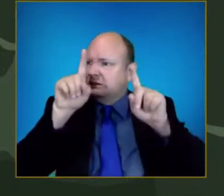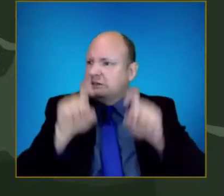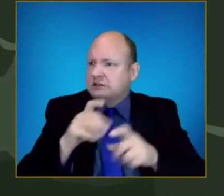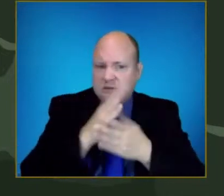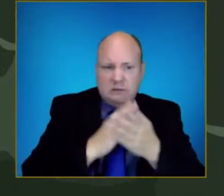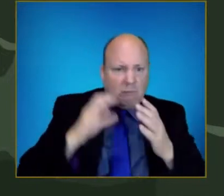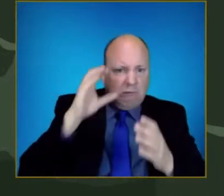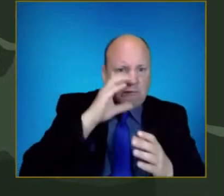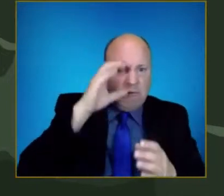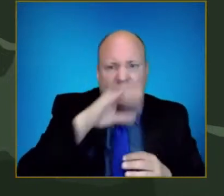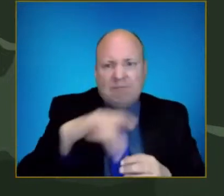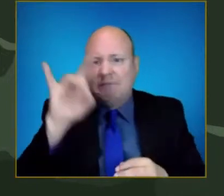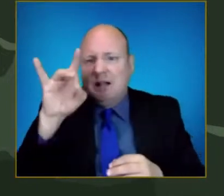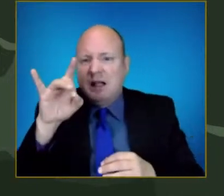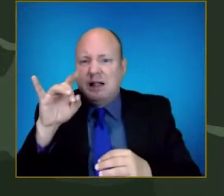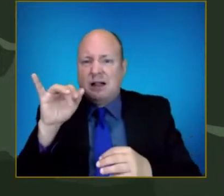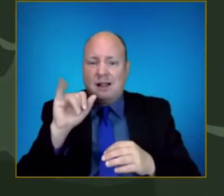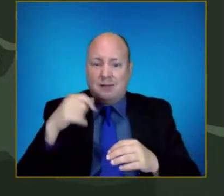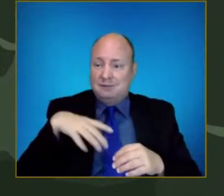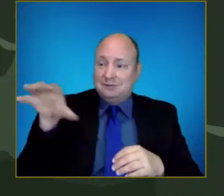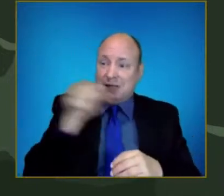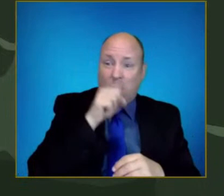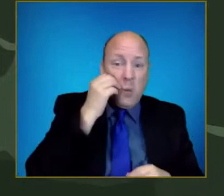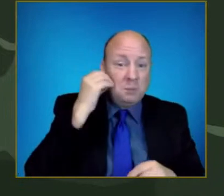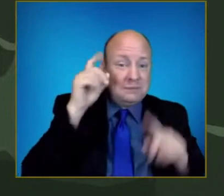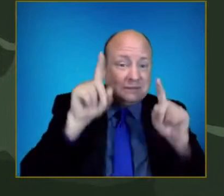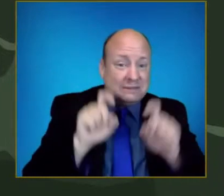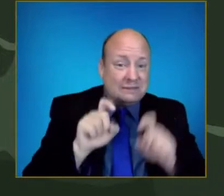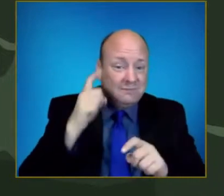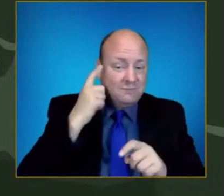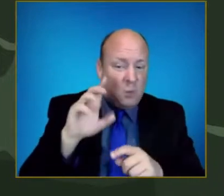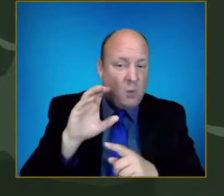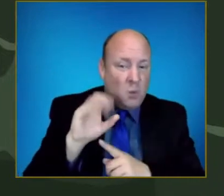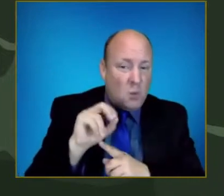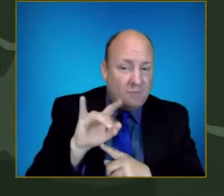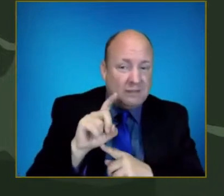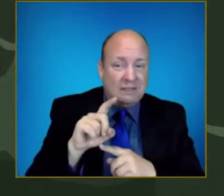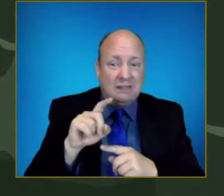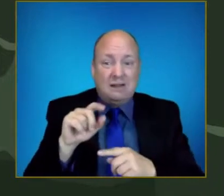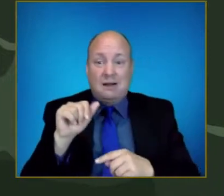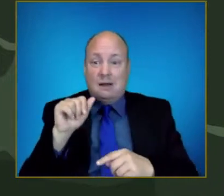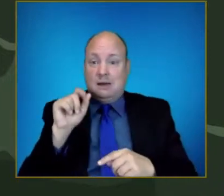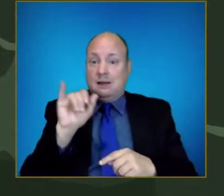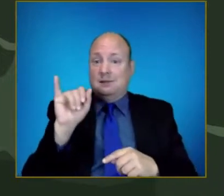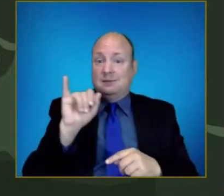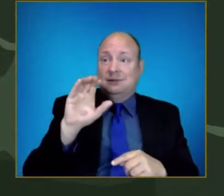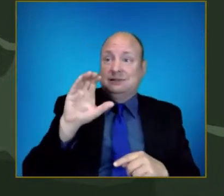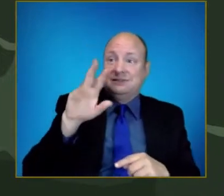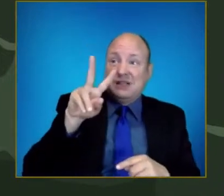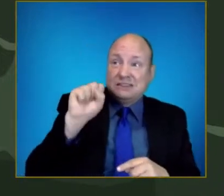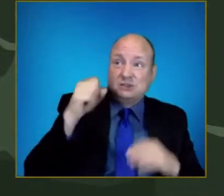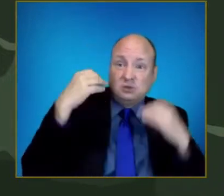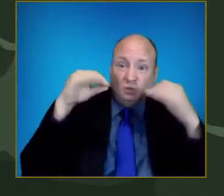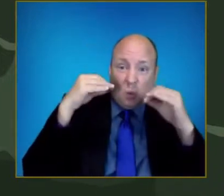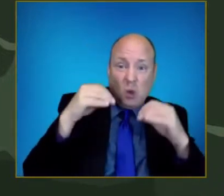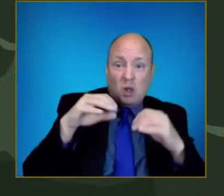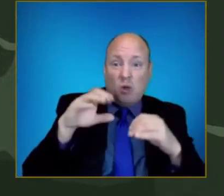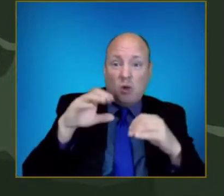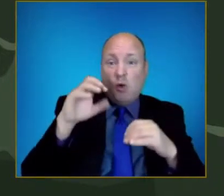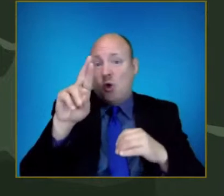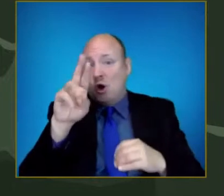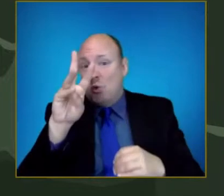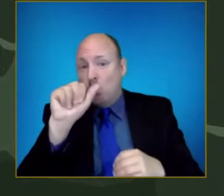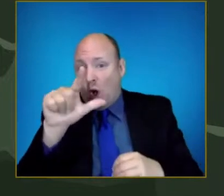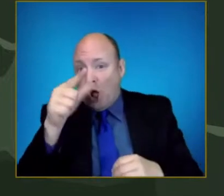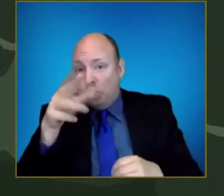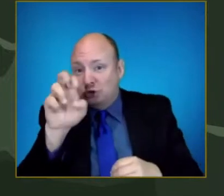an appointment at, like, let's say a pharmacy or like a CVS pharmacy or a Walgreens pharmacy, it's a few days of a